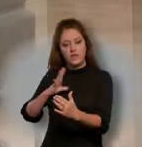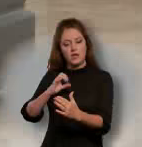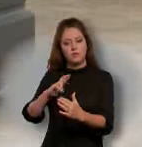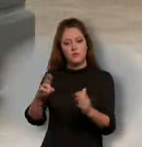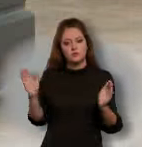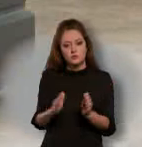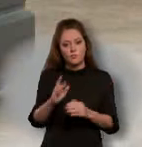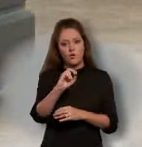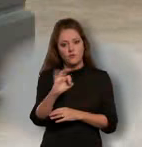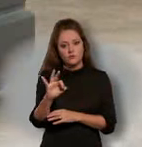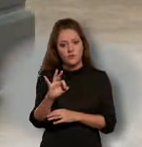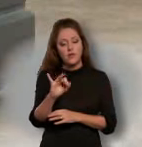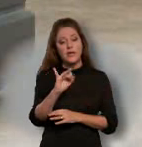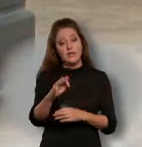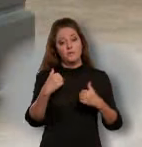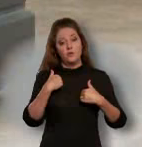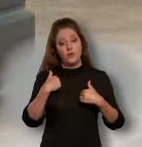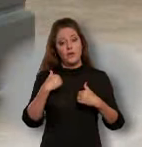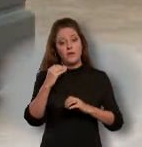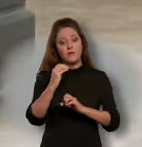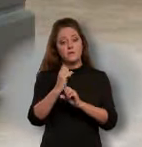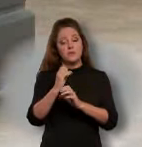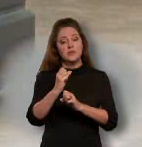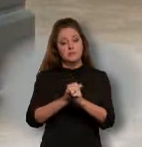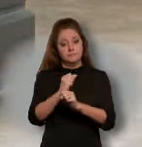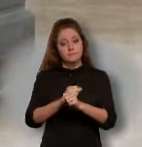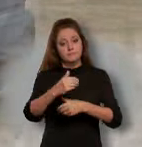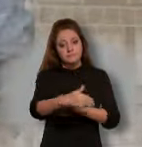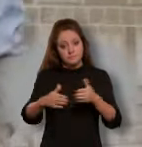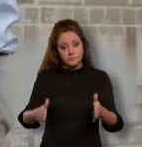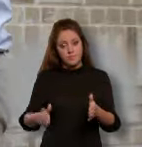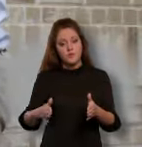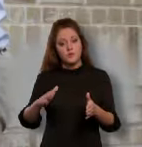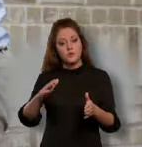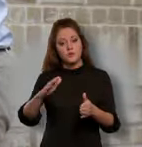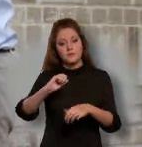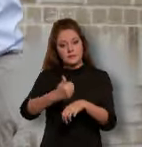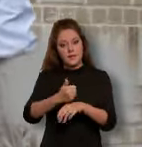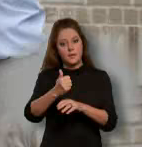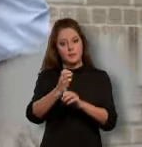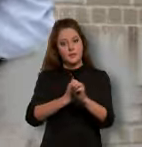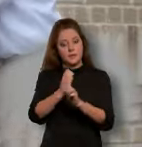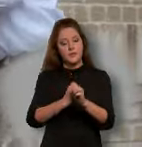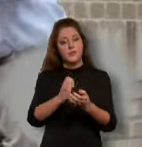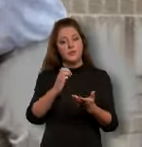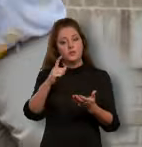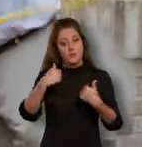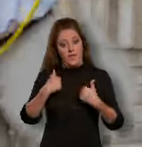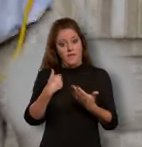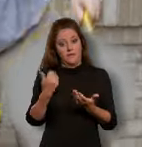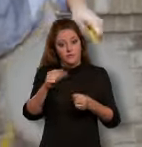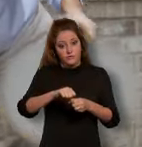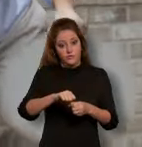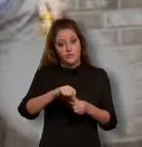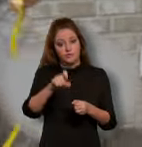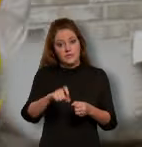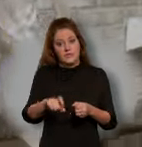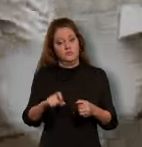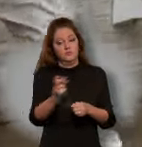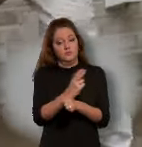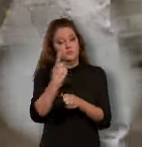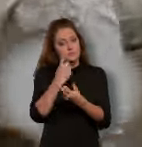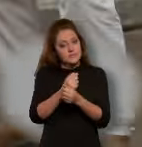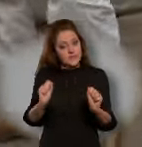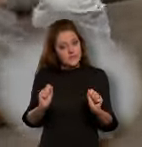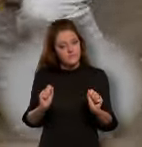refrigerator? If you have a generator, do you have the fuel that you will need and know how to use it safely? Practice